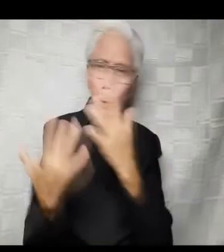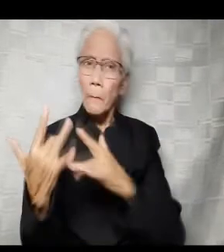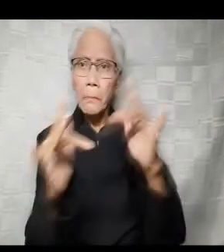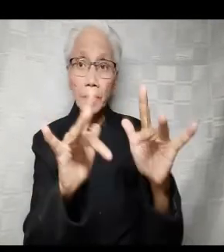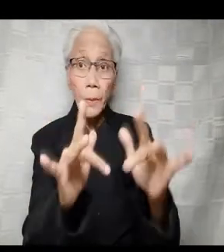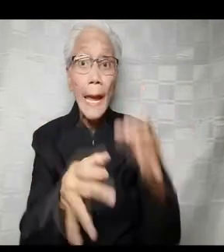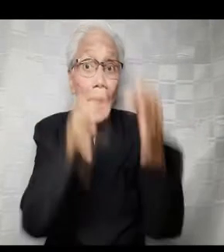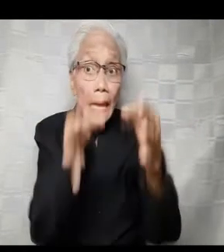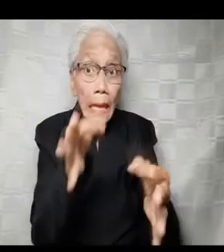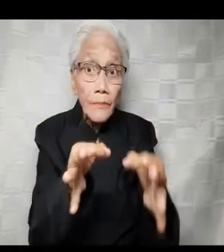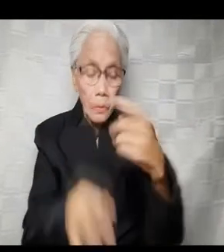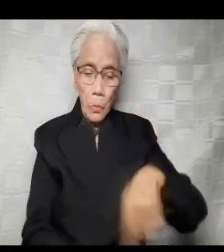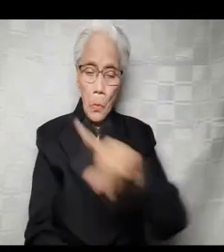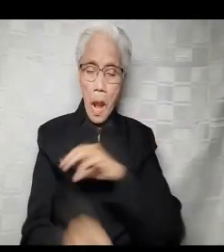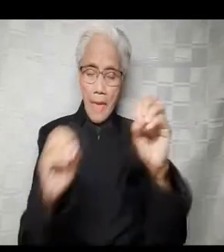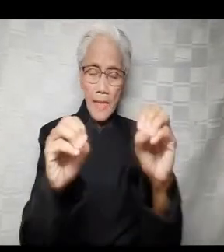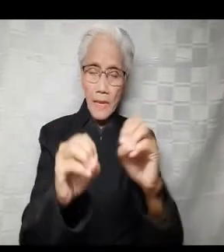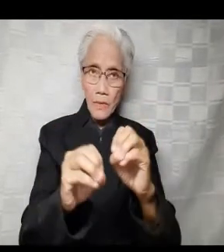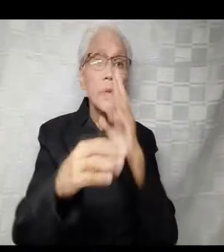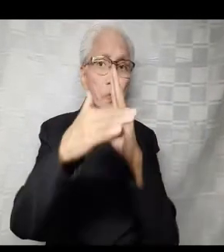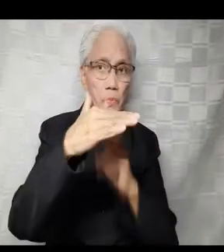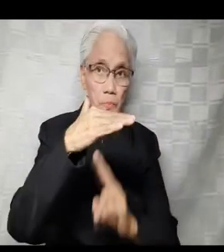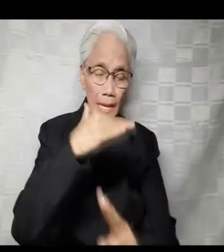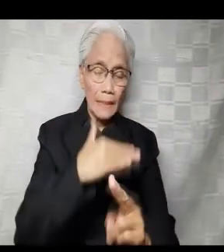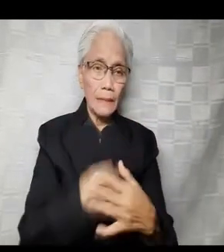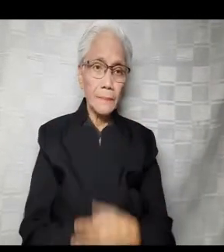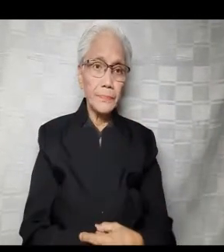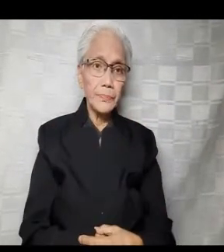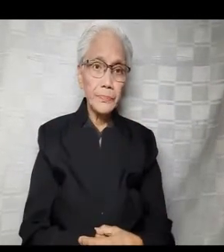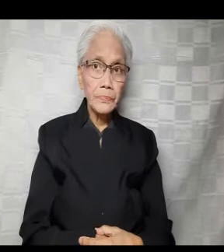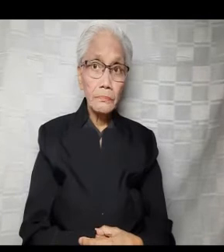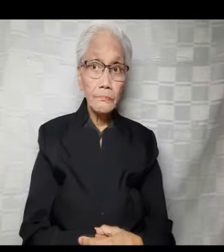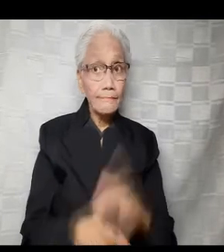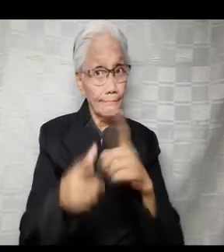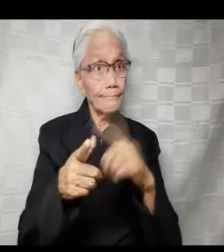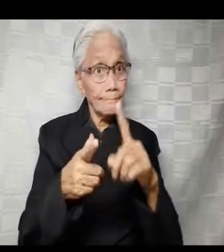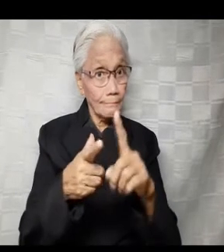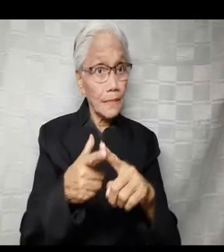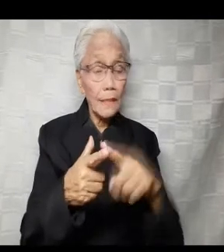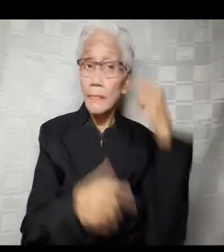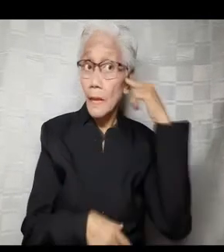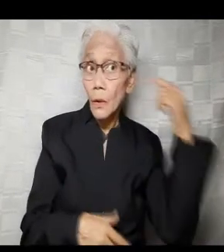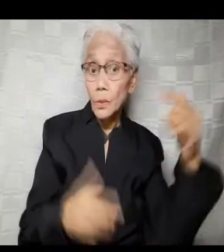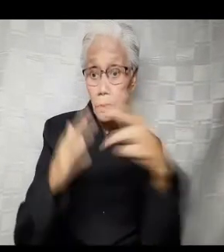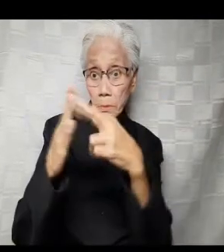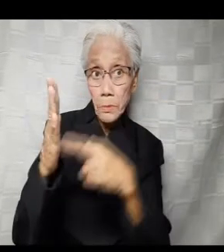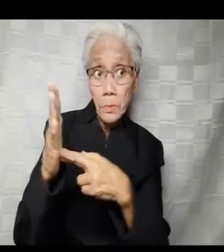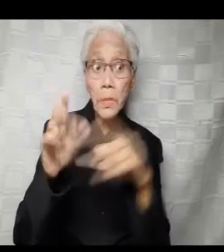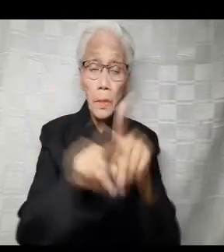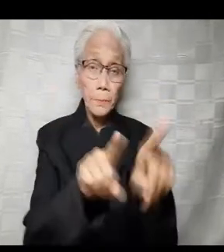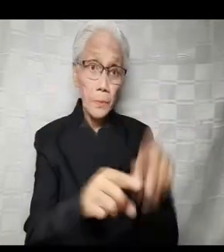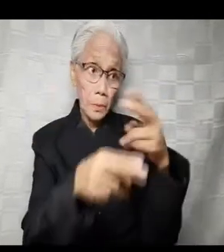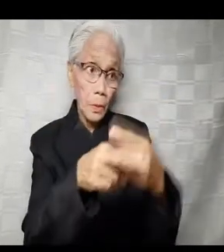be compassionate if you do not have humility at all. Then, the